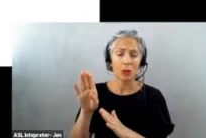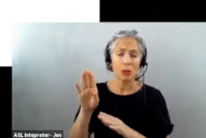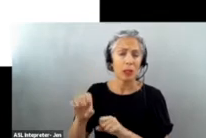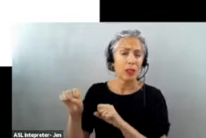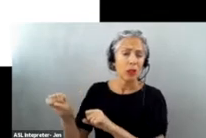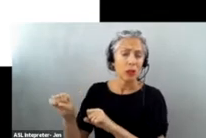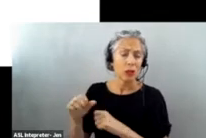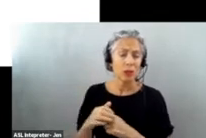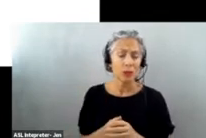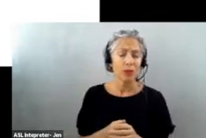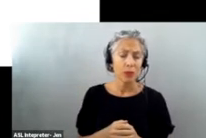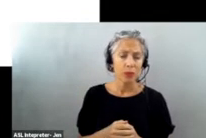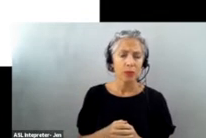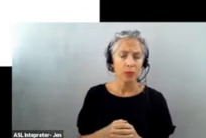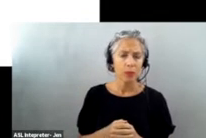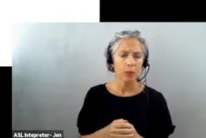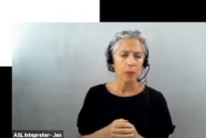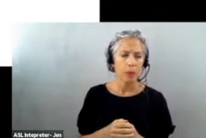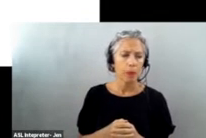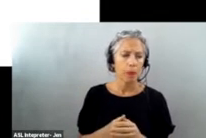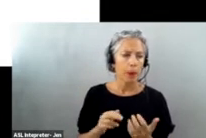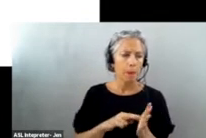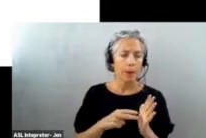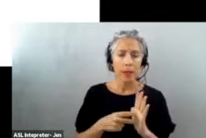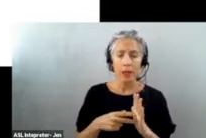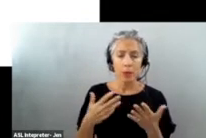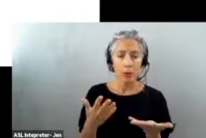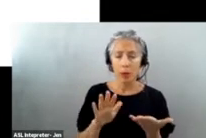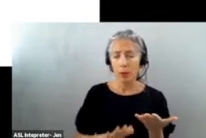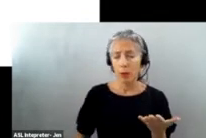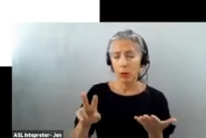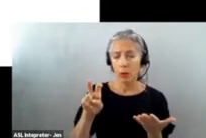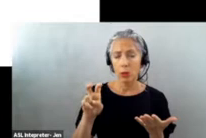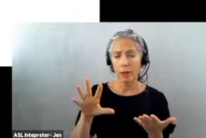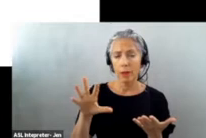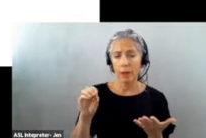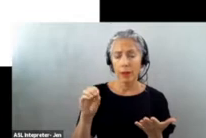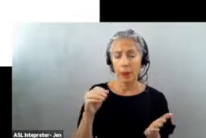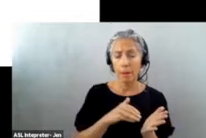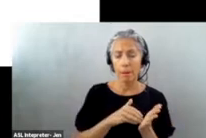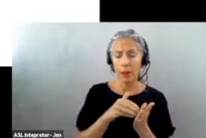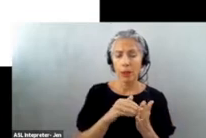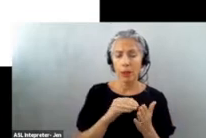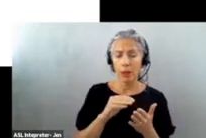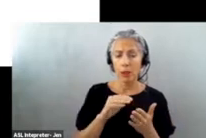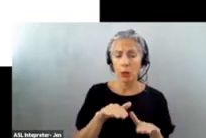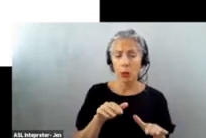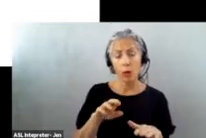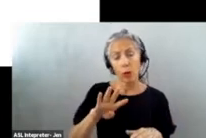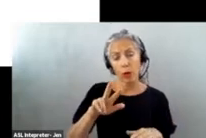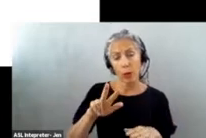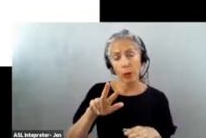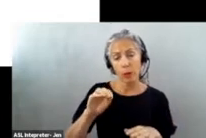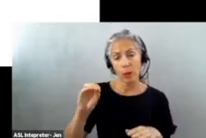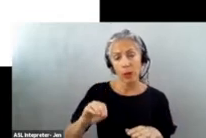potential as they express it. So that means that about 250 million children, or 43% younger